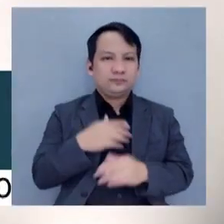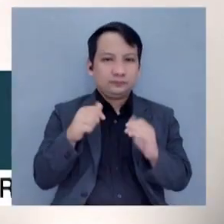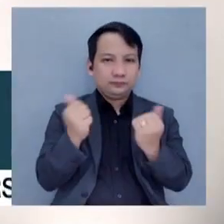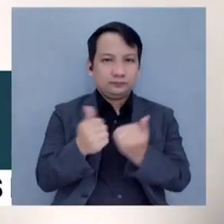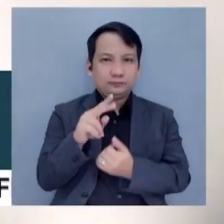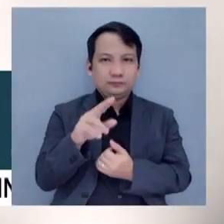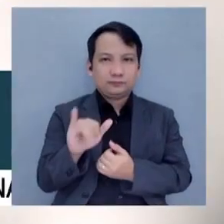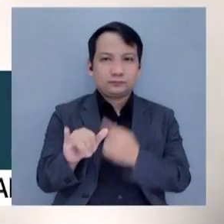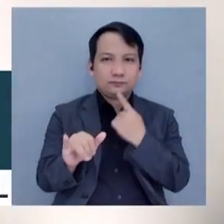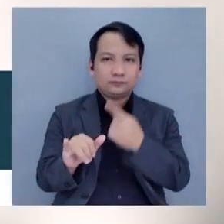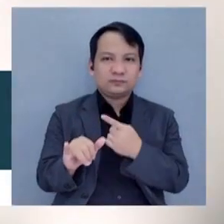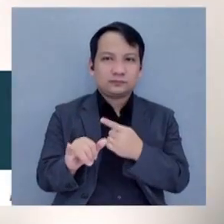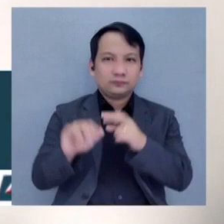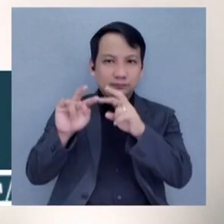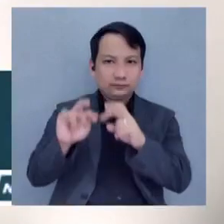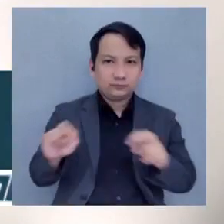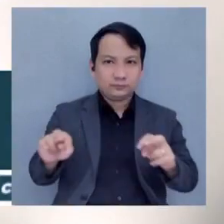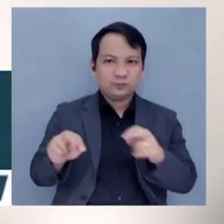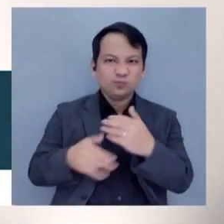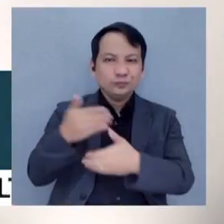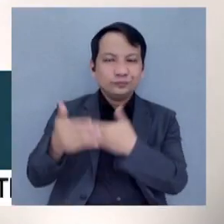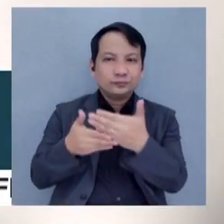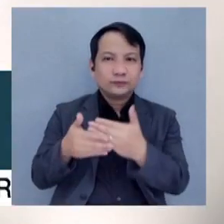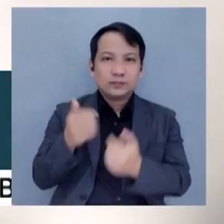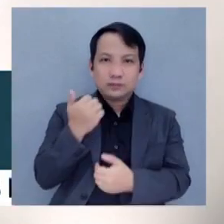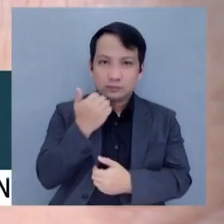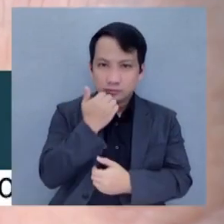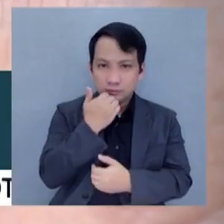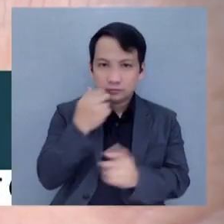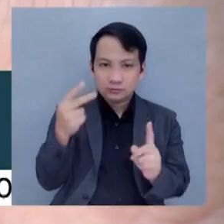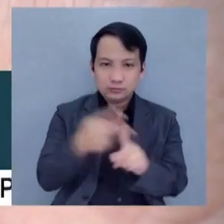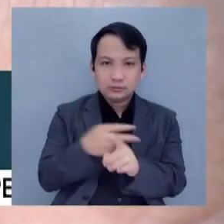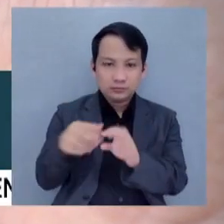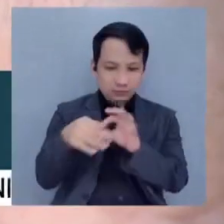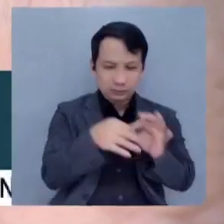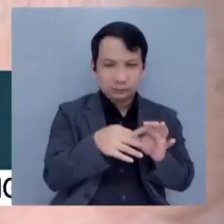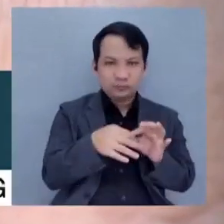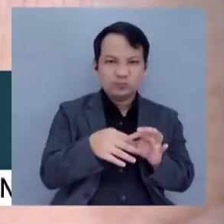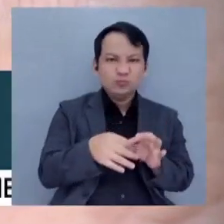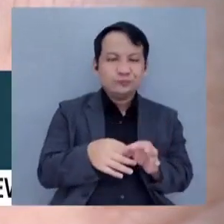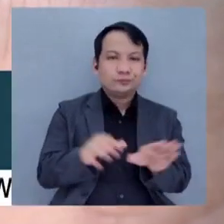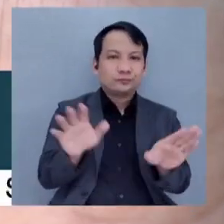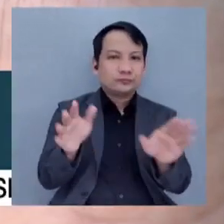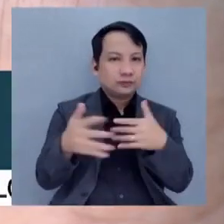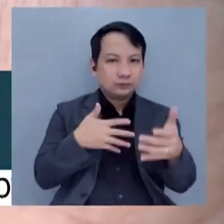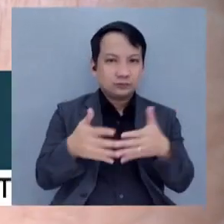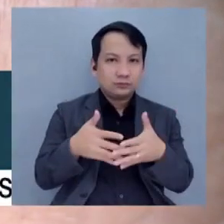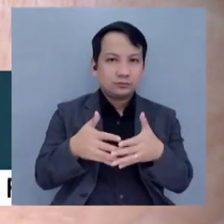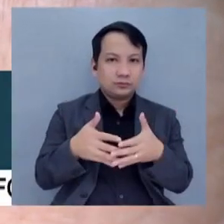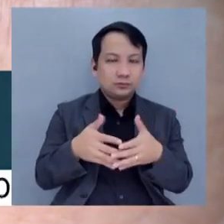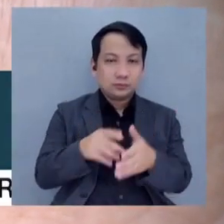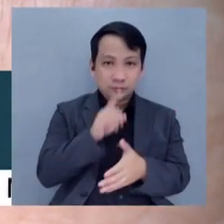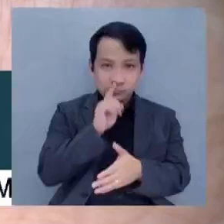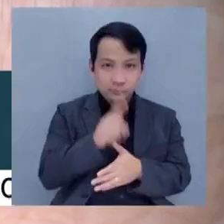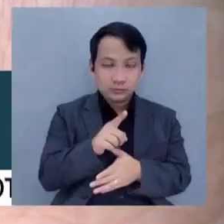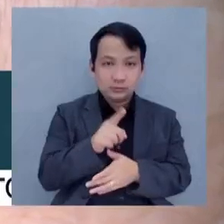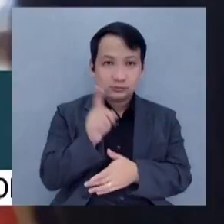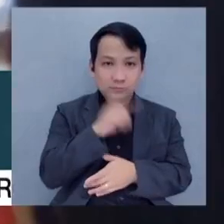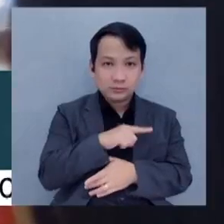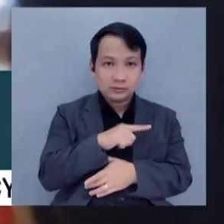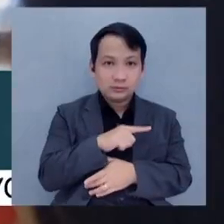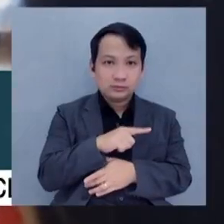already investigating the possible violations related to this. It doesn't matter if the prank actually turned out to be a marketing